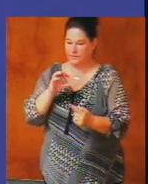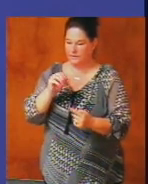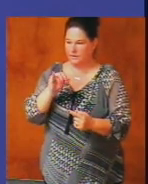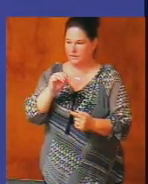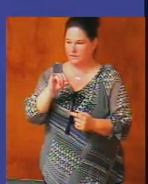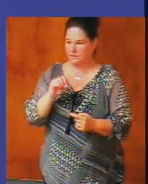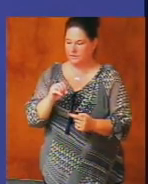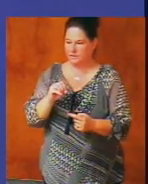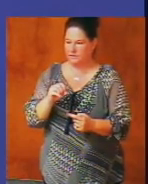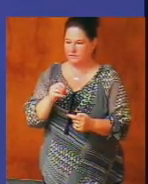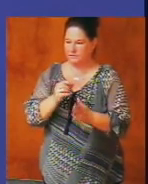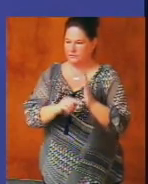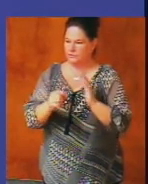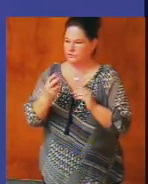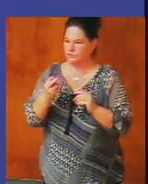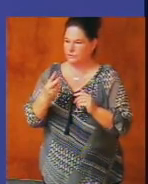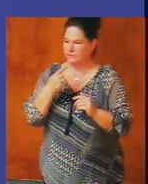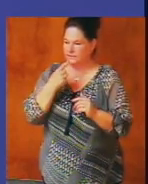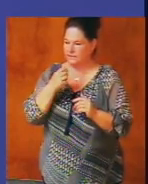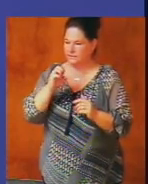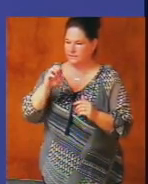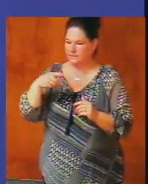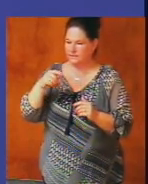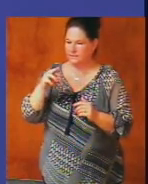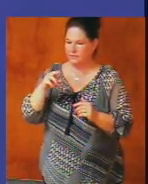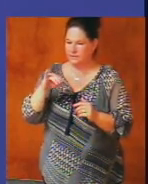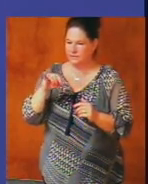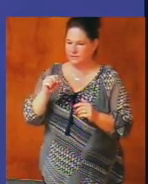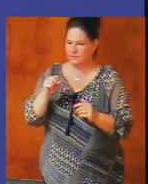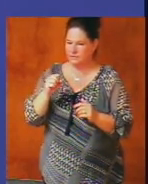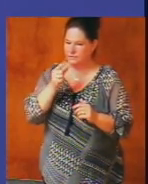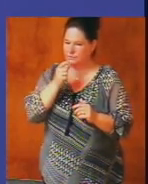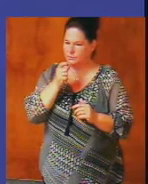12 says, "Epaphras, who is one of you."